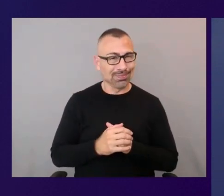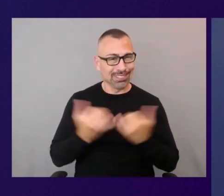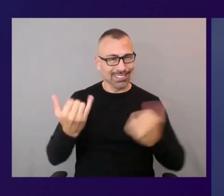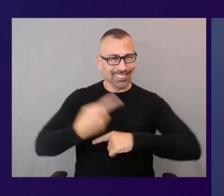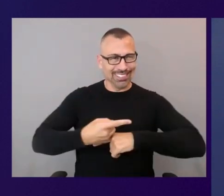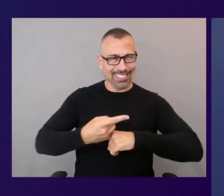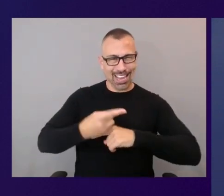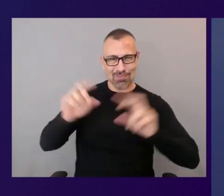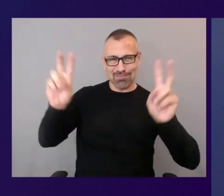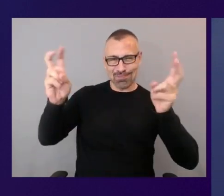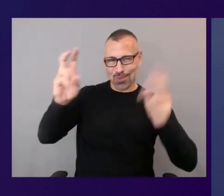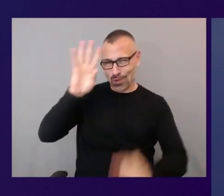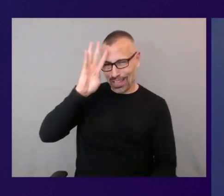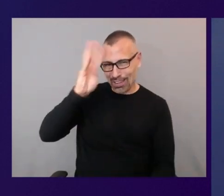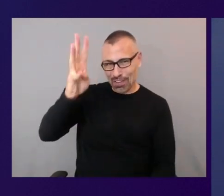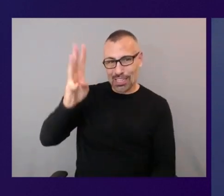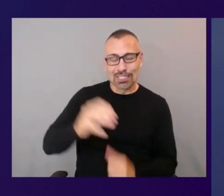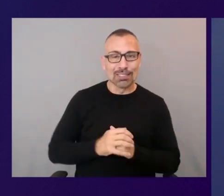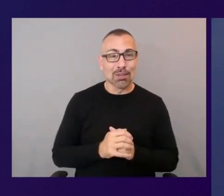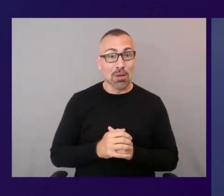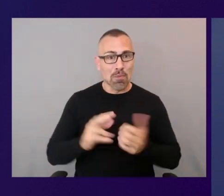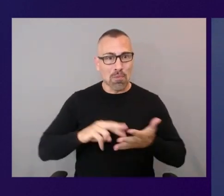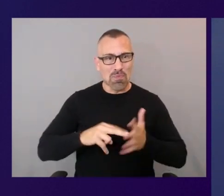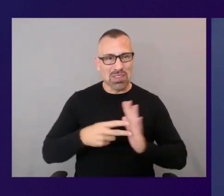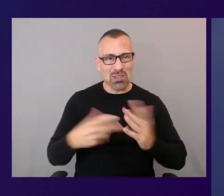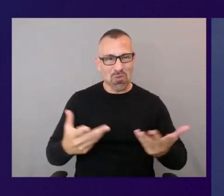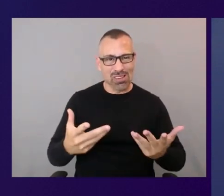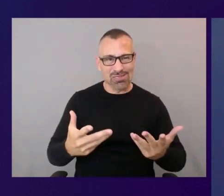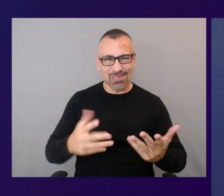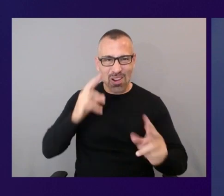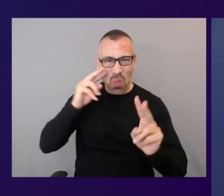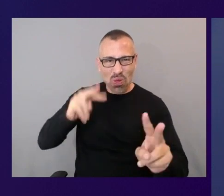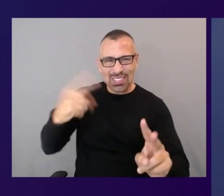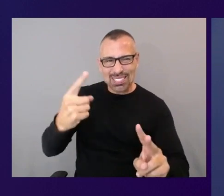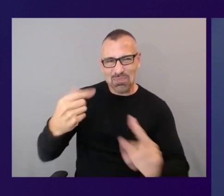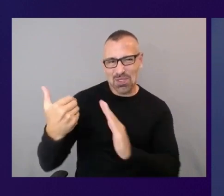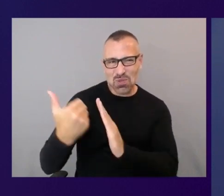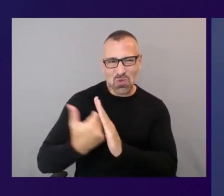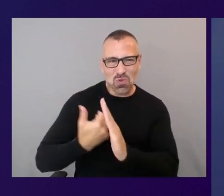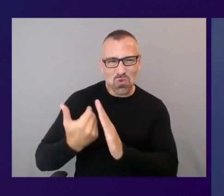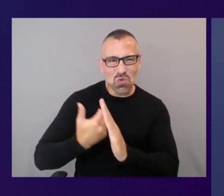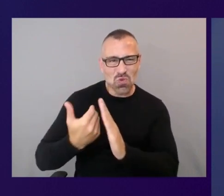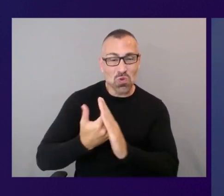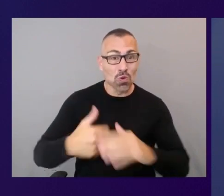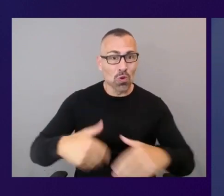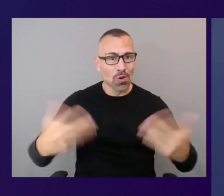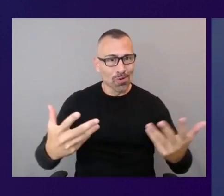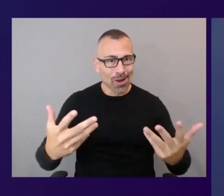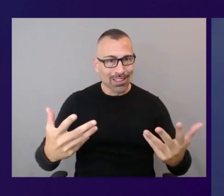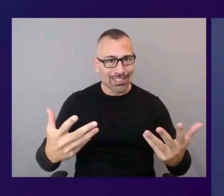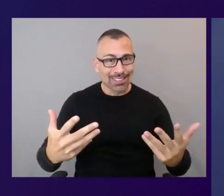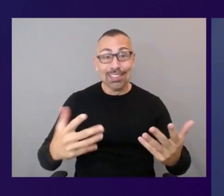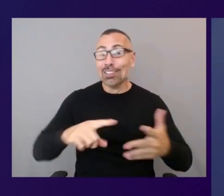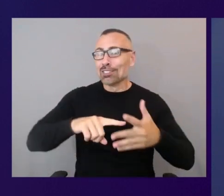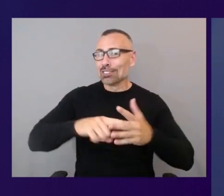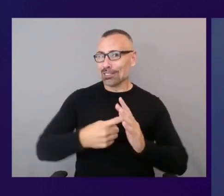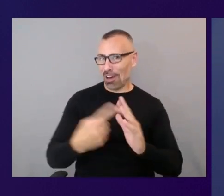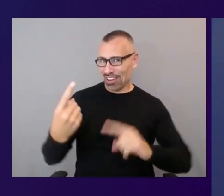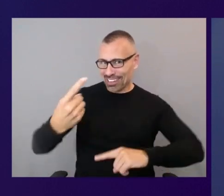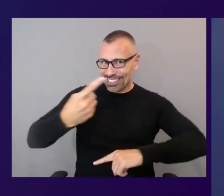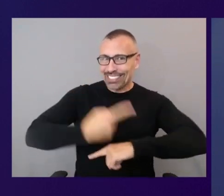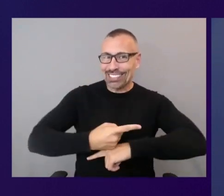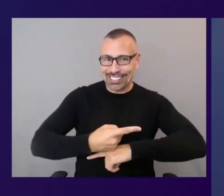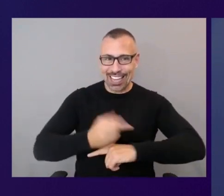brand new. With that in mind, I'm very, very proud to announce, starting today, our collaboration